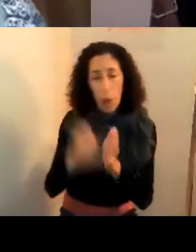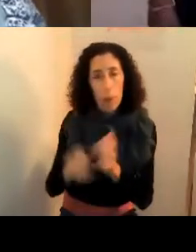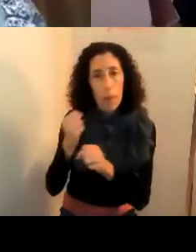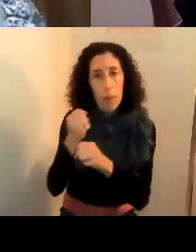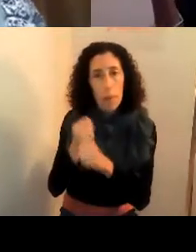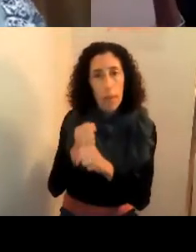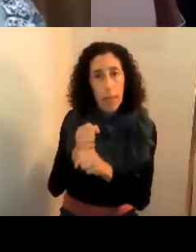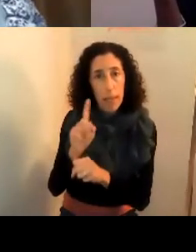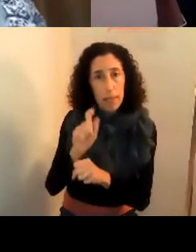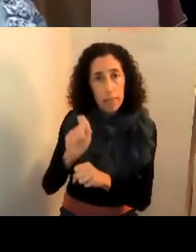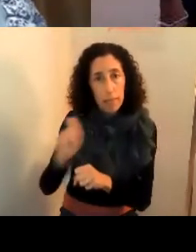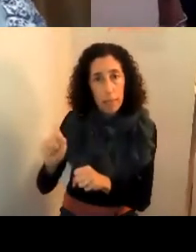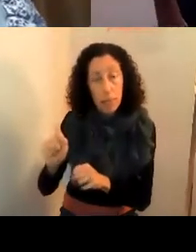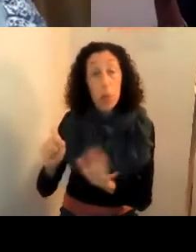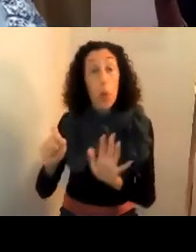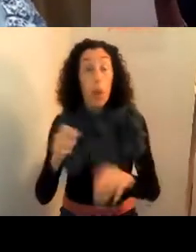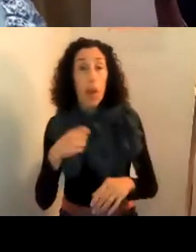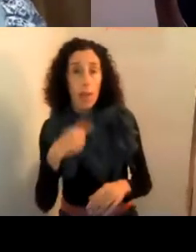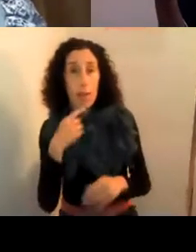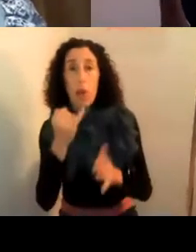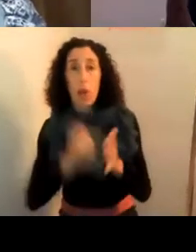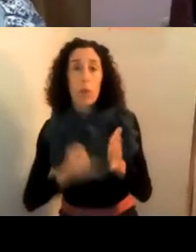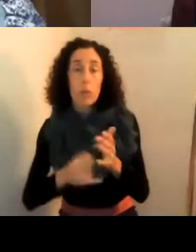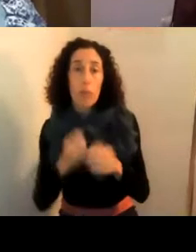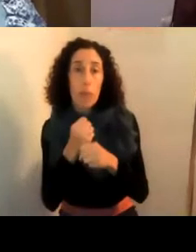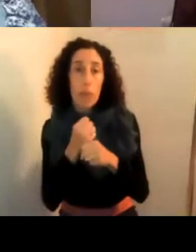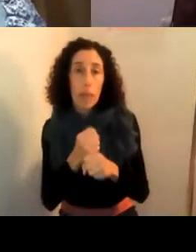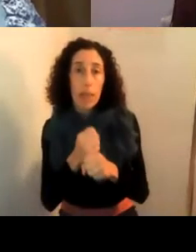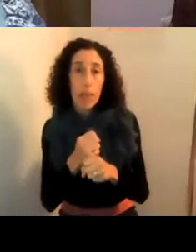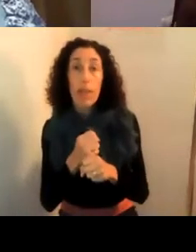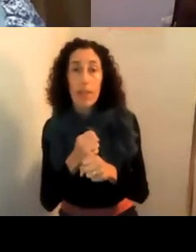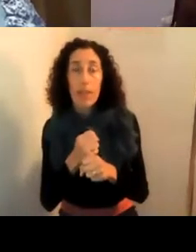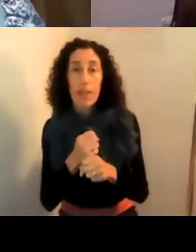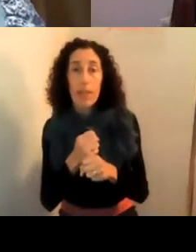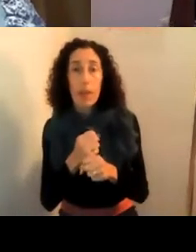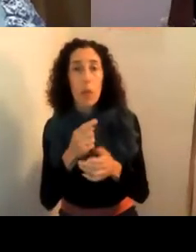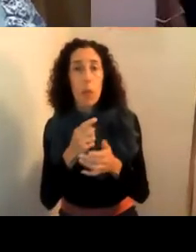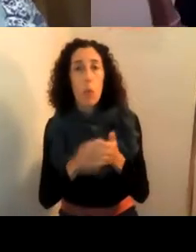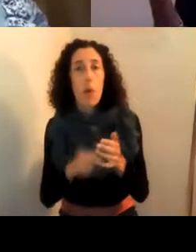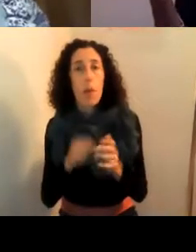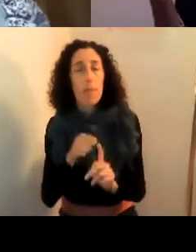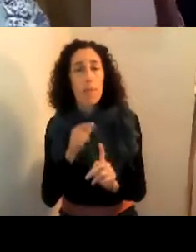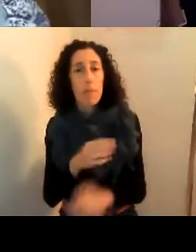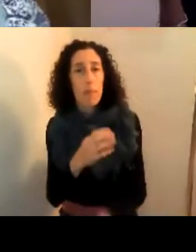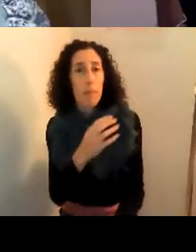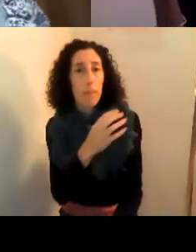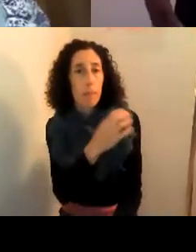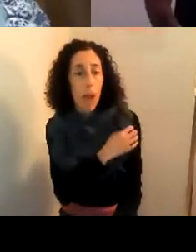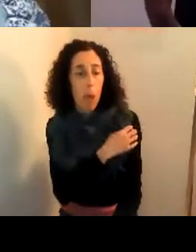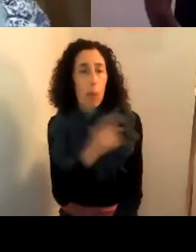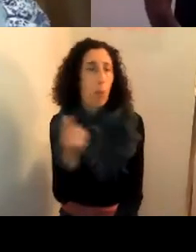what power do you see in art making as a tool for liberation and